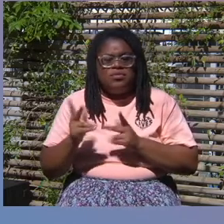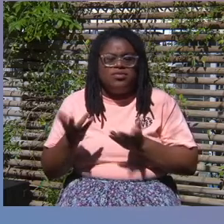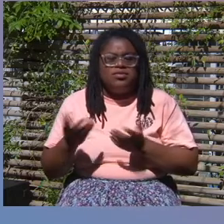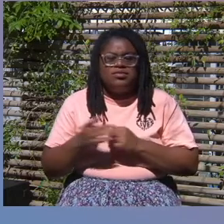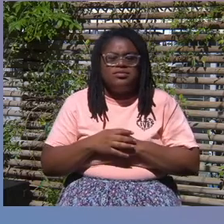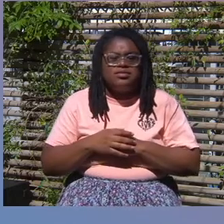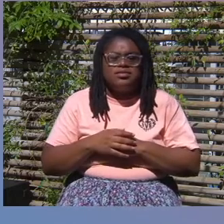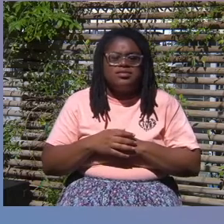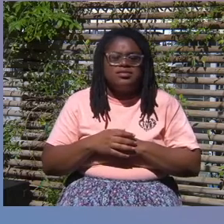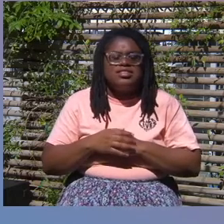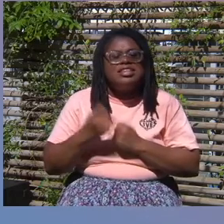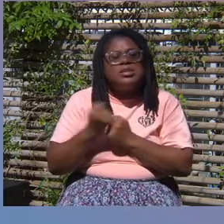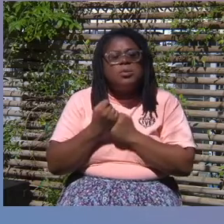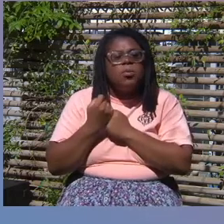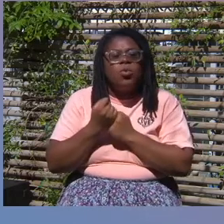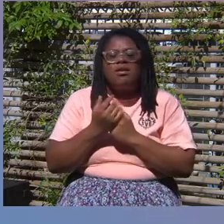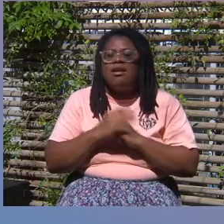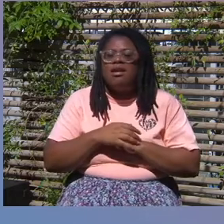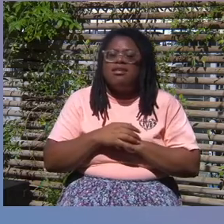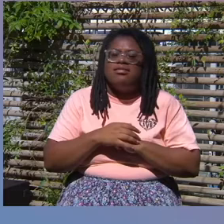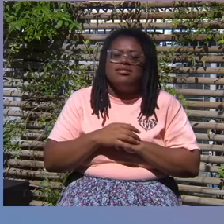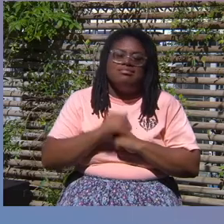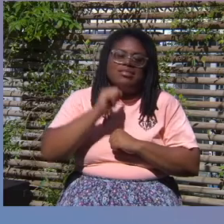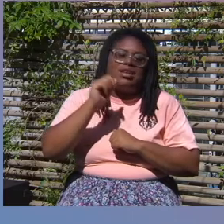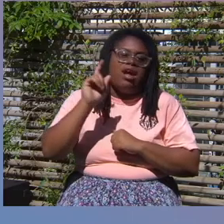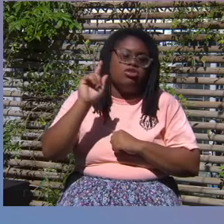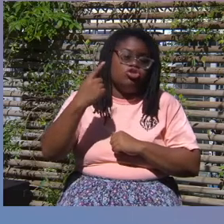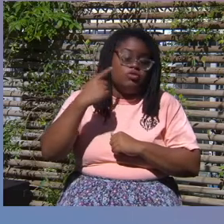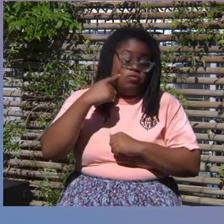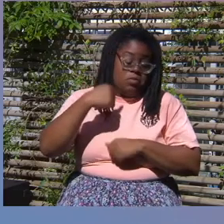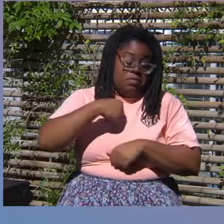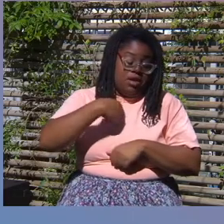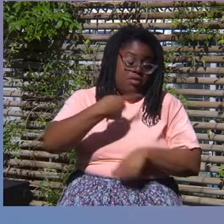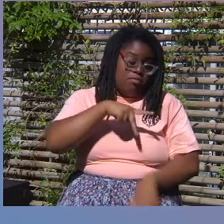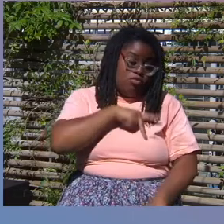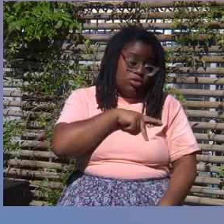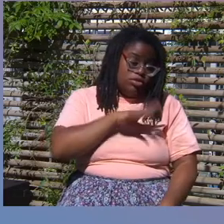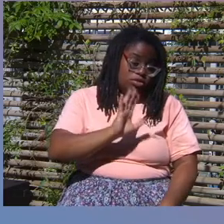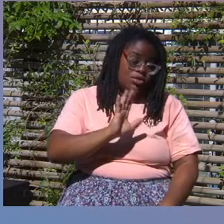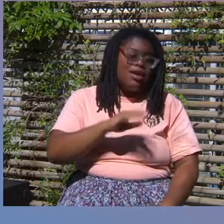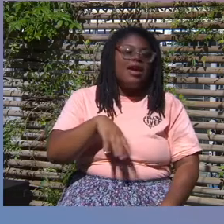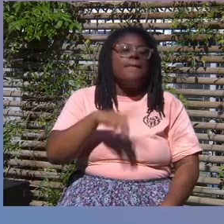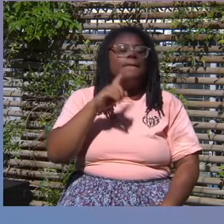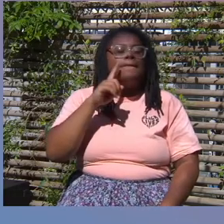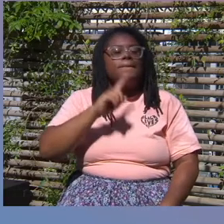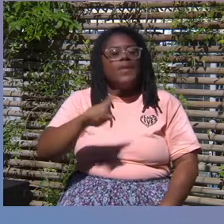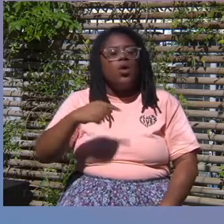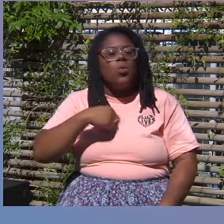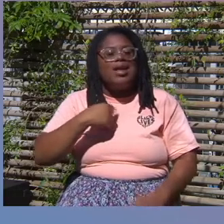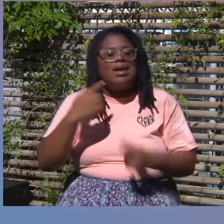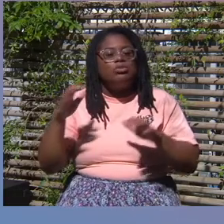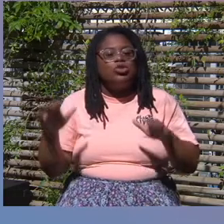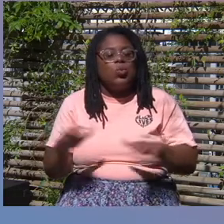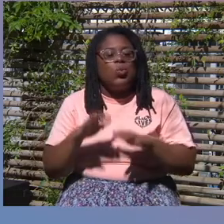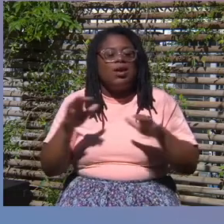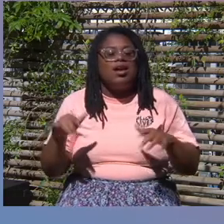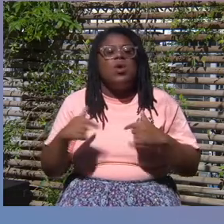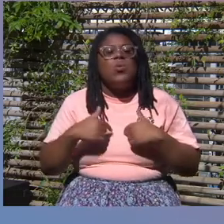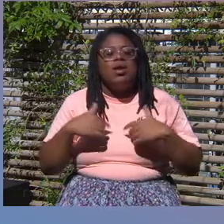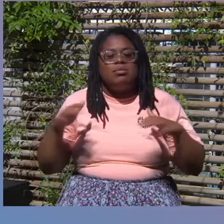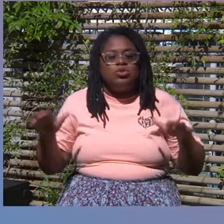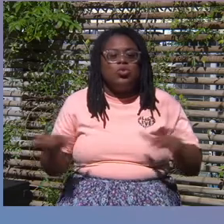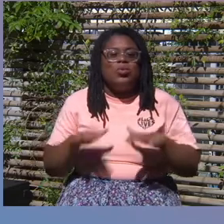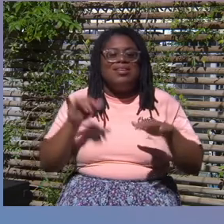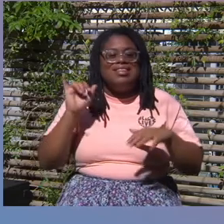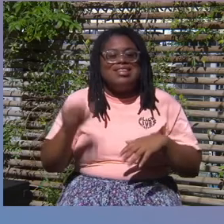people supporting, and it's not for me personally, it's for what I'm doing. It is for what I am